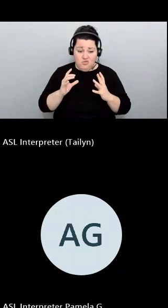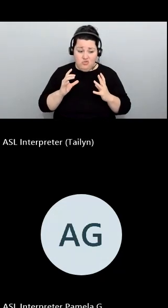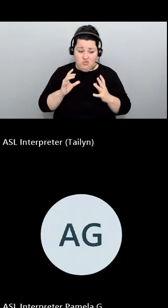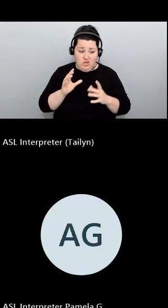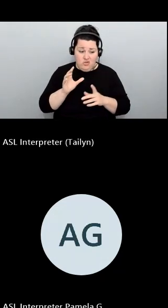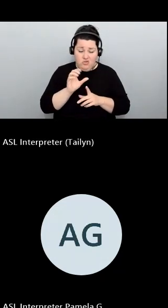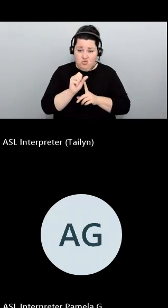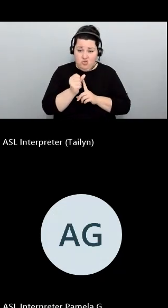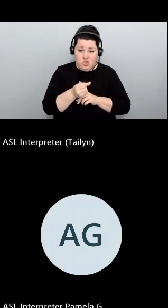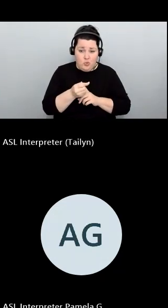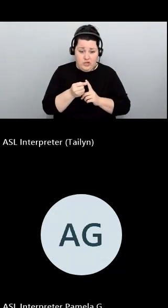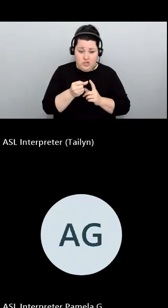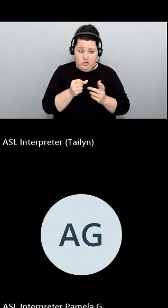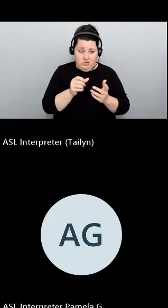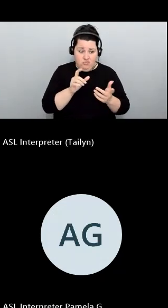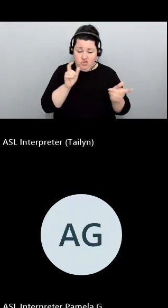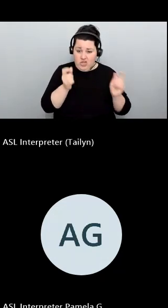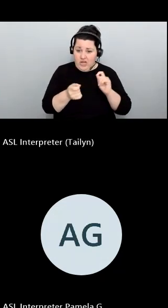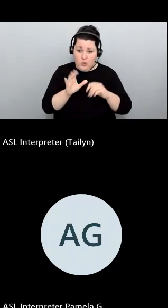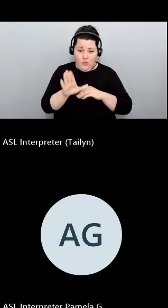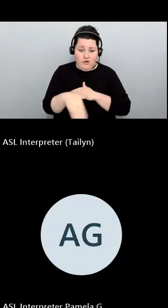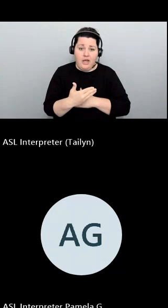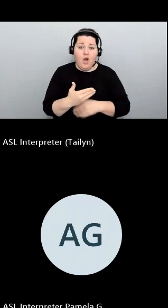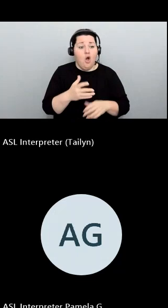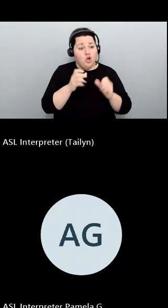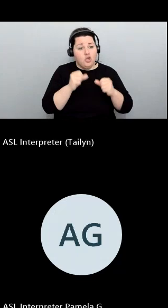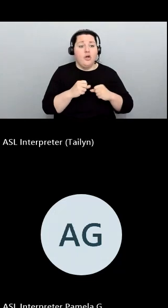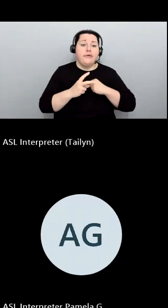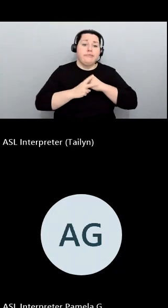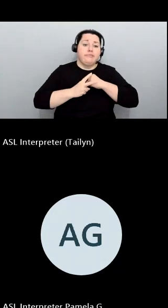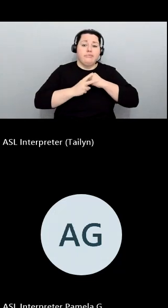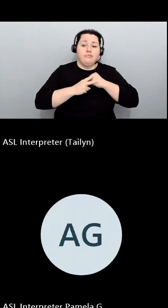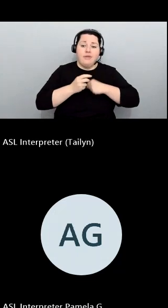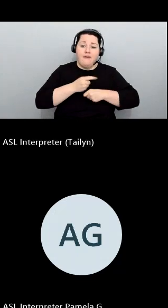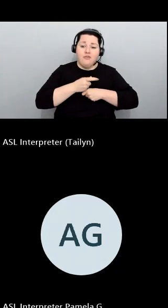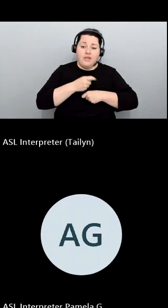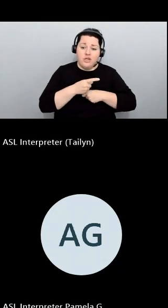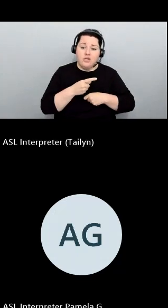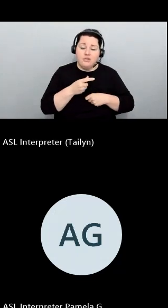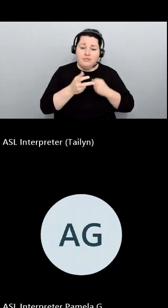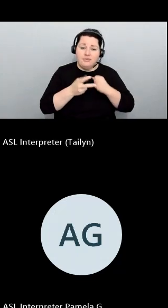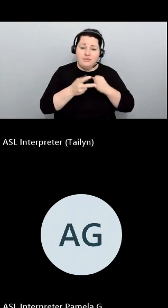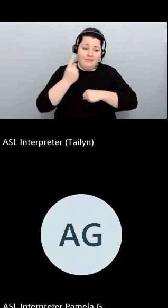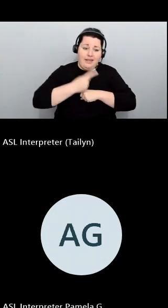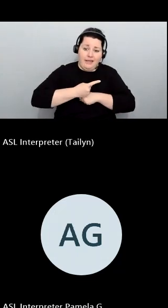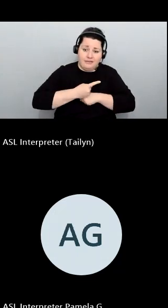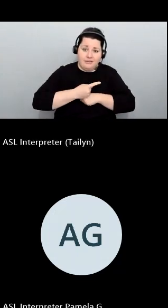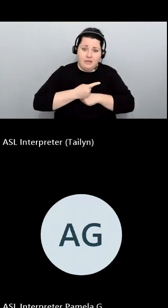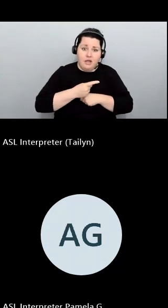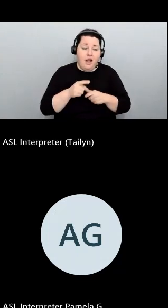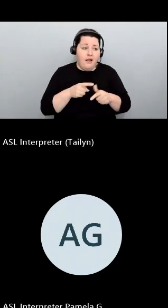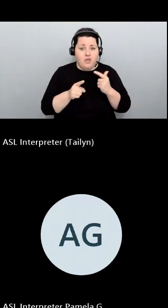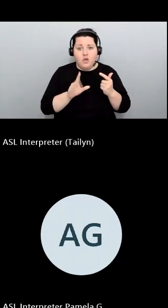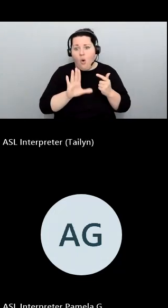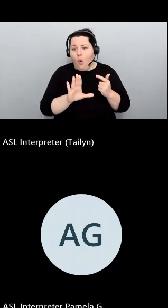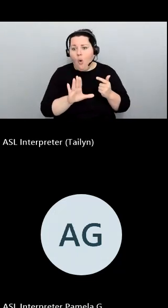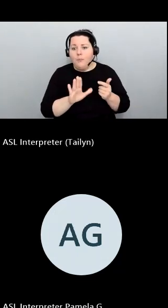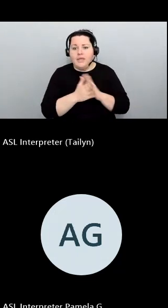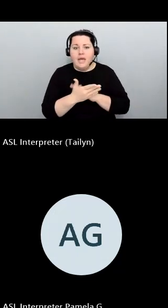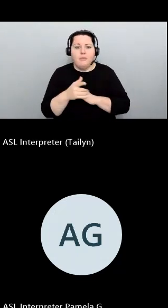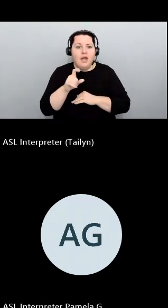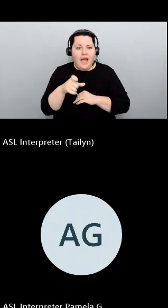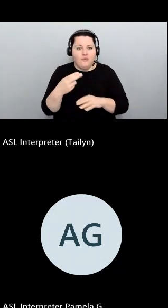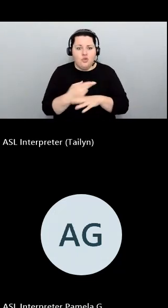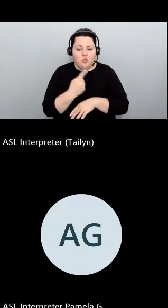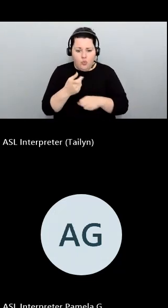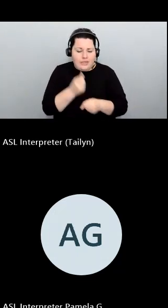overnight without any notice. It went from being able to carry over year to you have to use it within the year, which is a huge